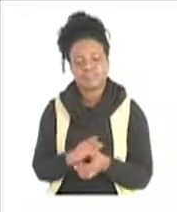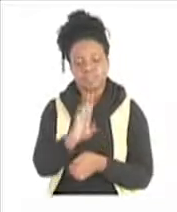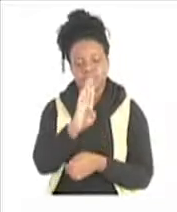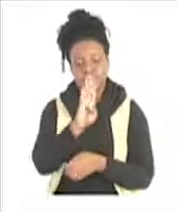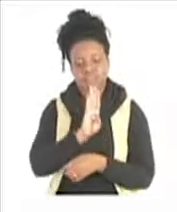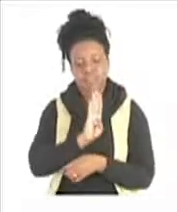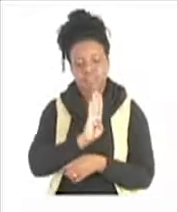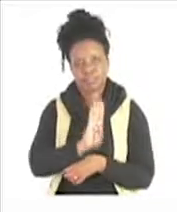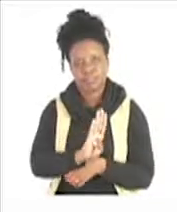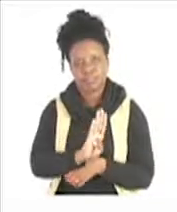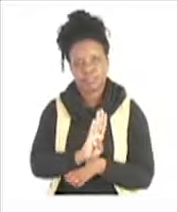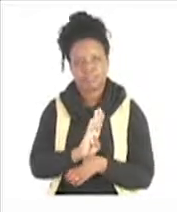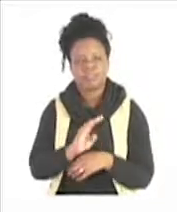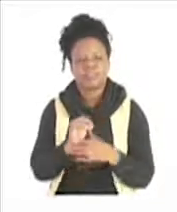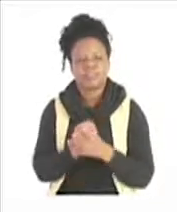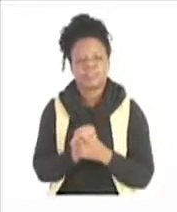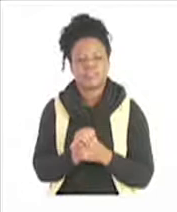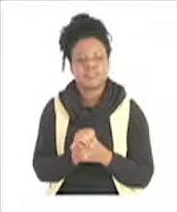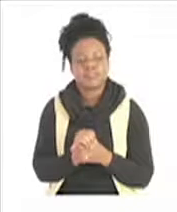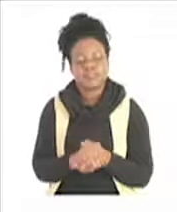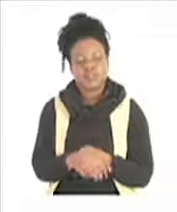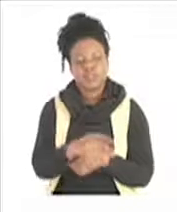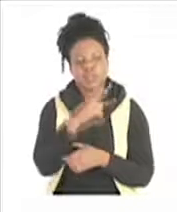Let's try example B.